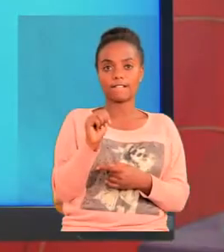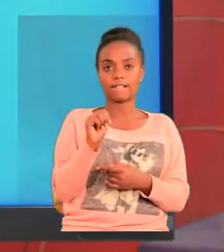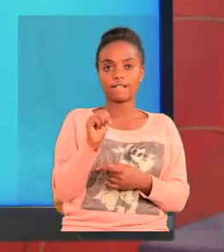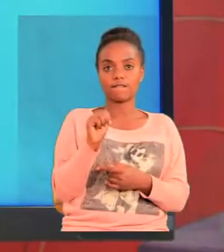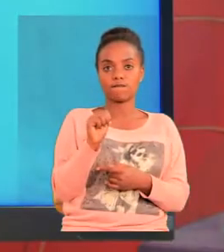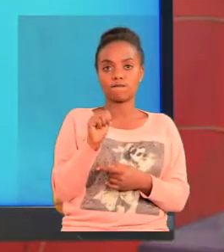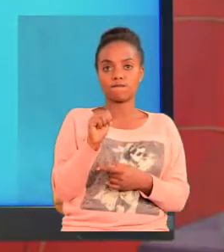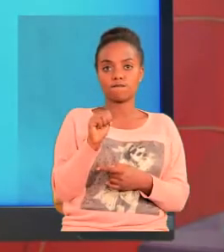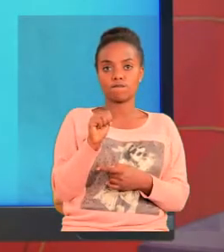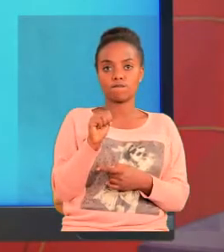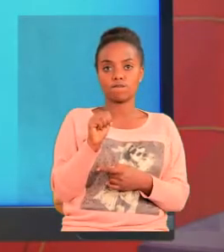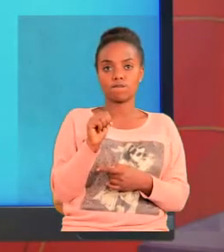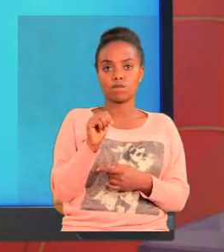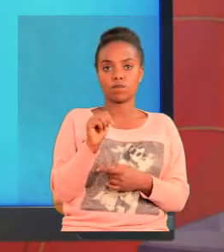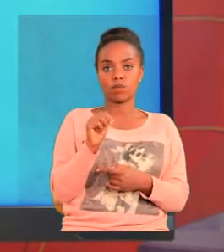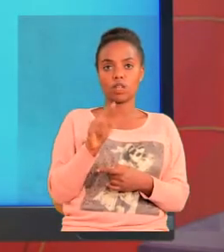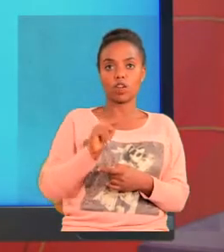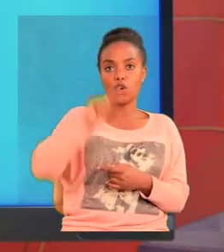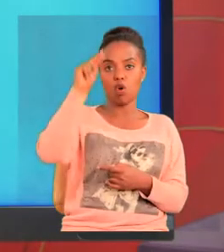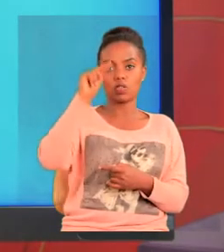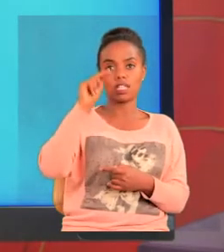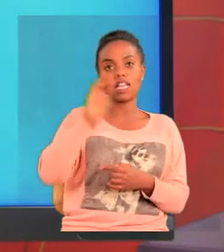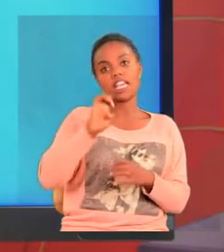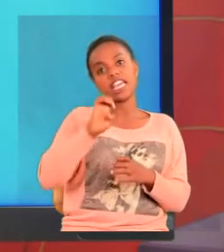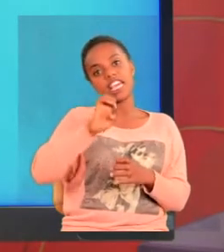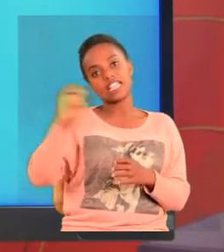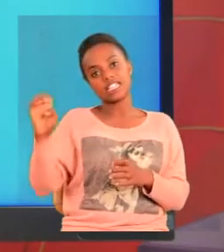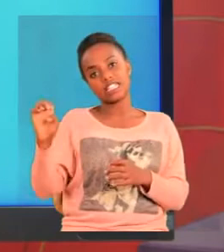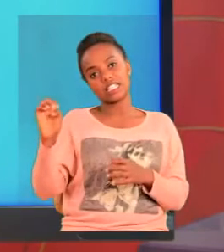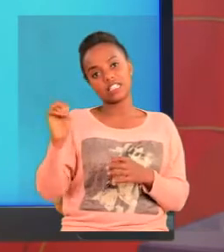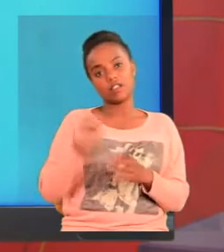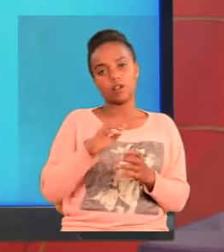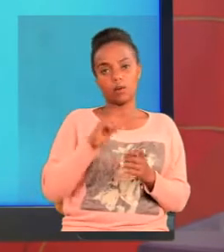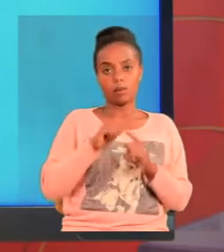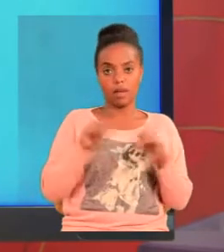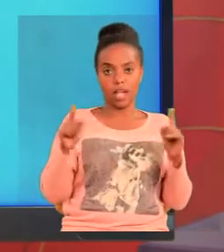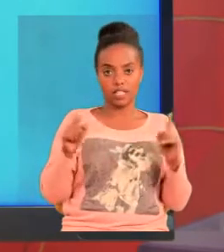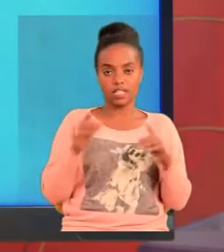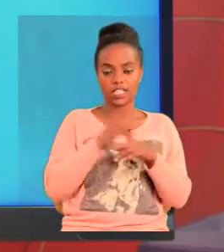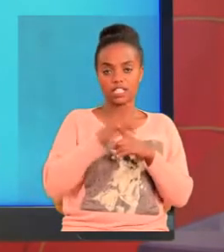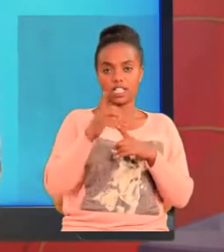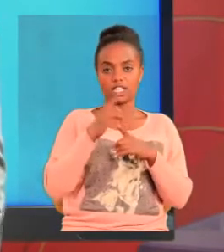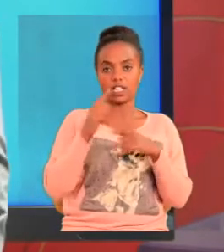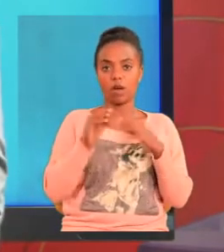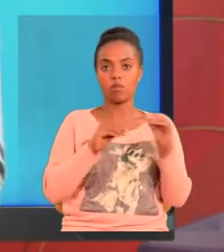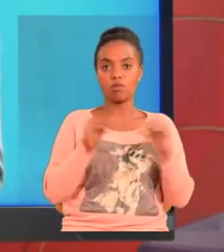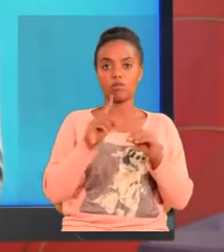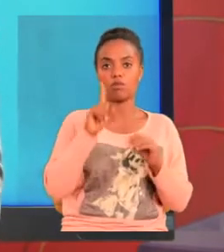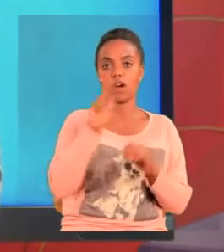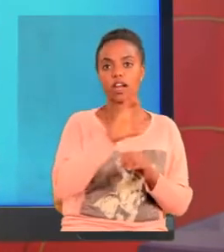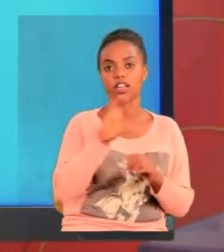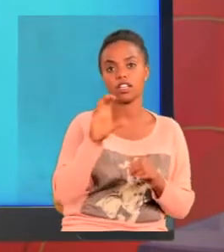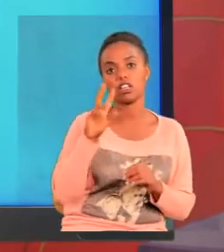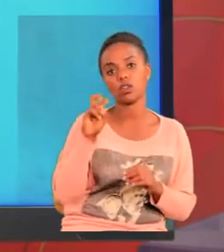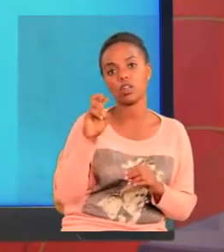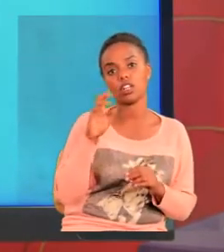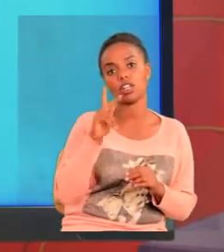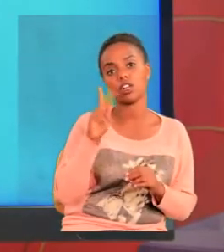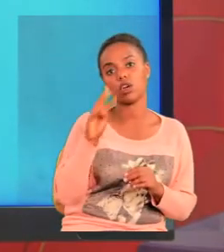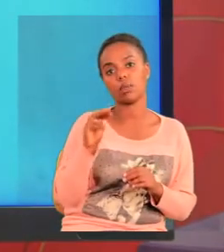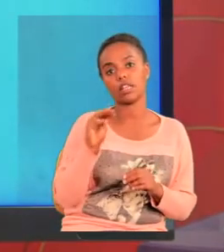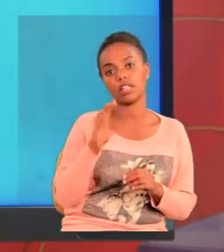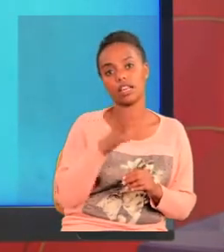northeast. Therefore, this one is 20 degree from north to east part. So the distance moved is this 120 km.